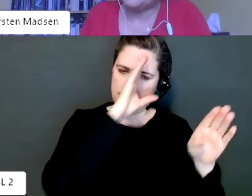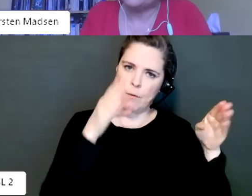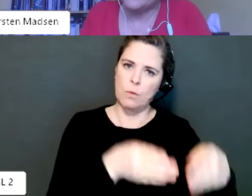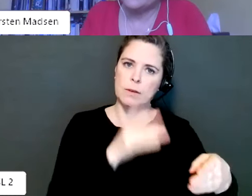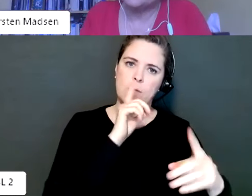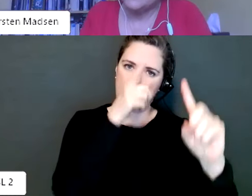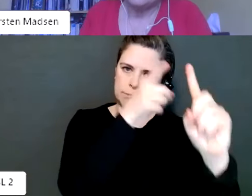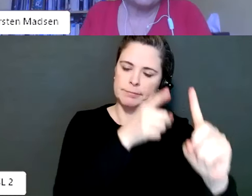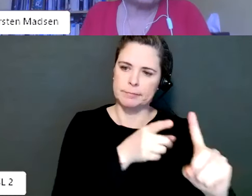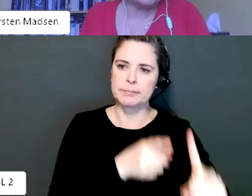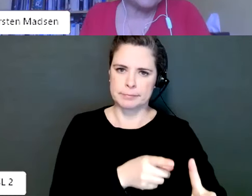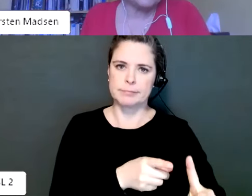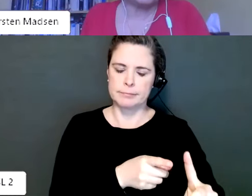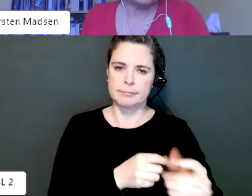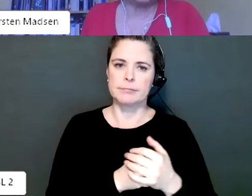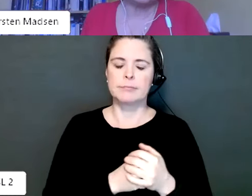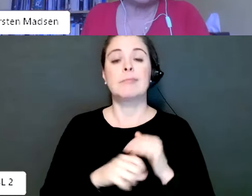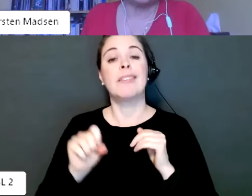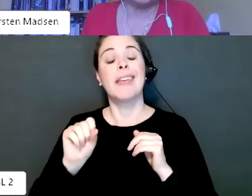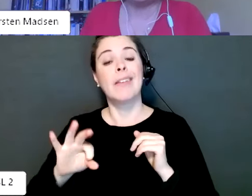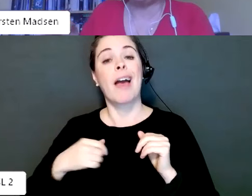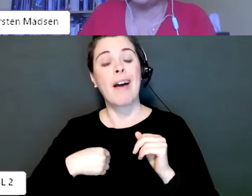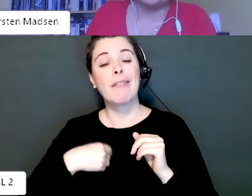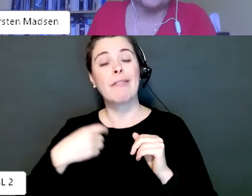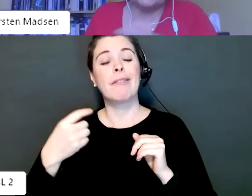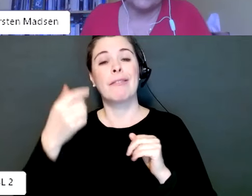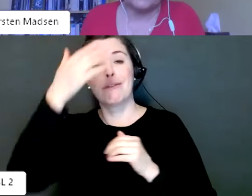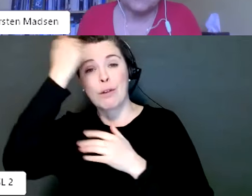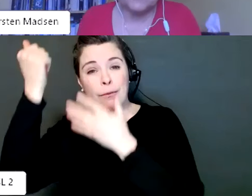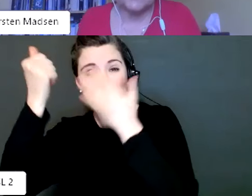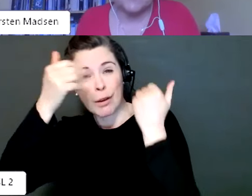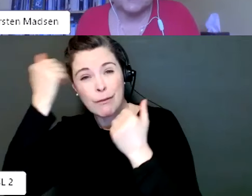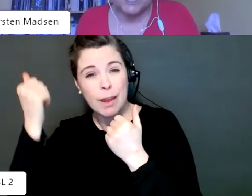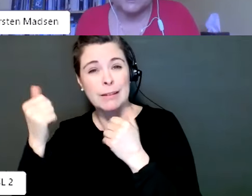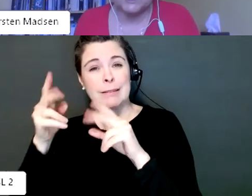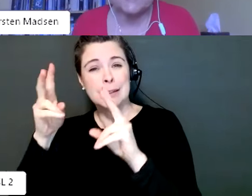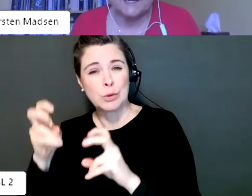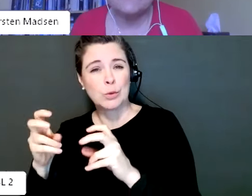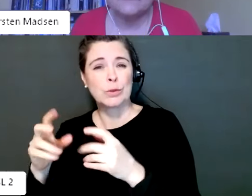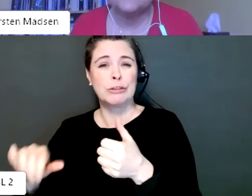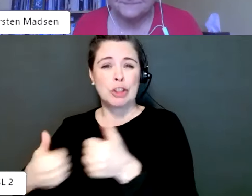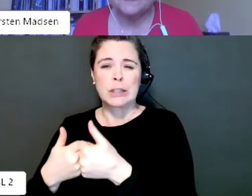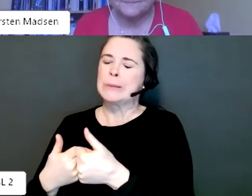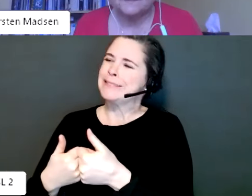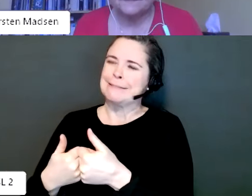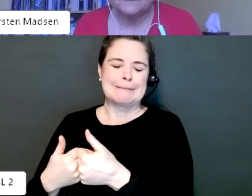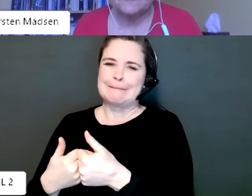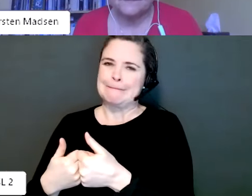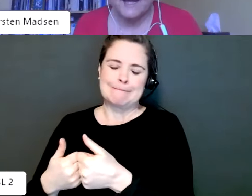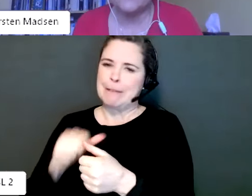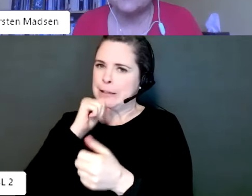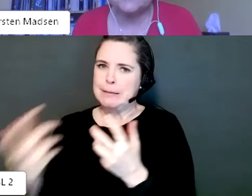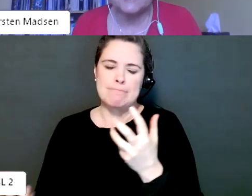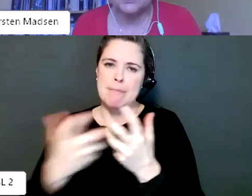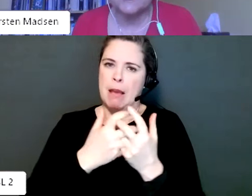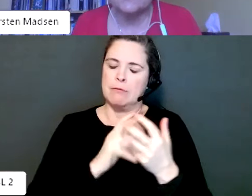with memory impairments, this is beyond the purview of this specific strategy itself. Okay. At